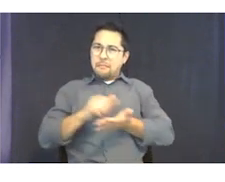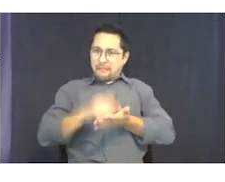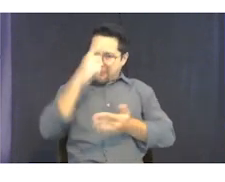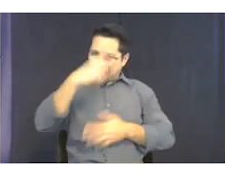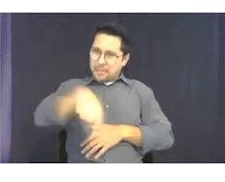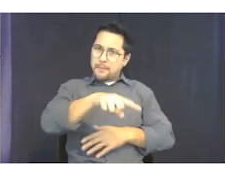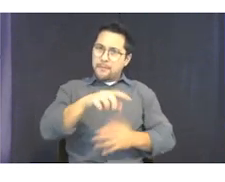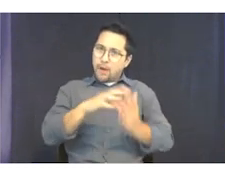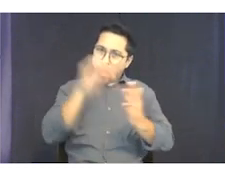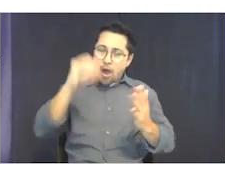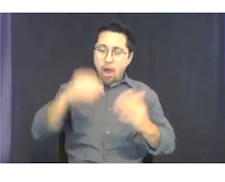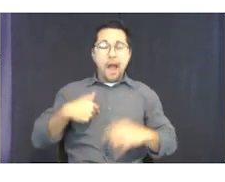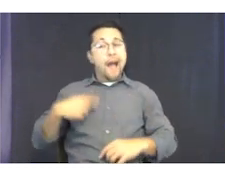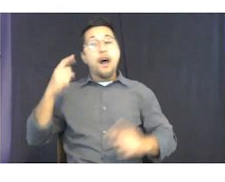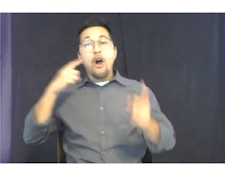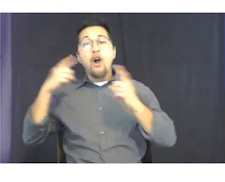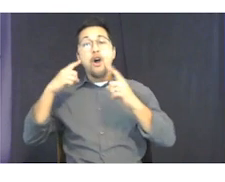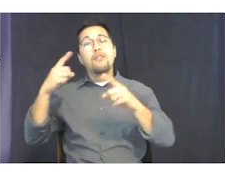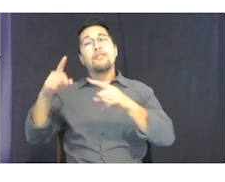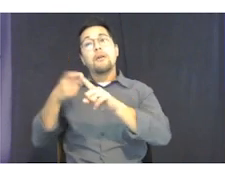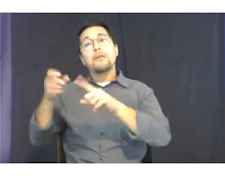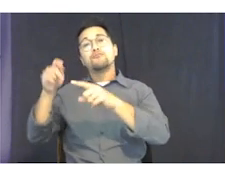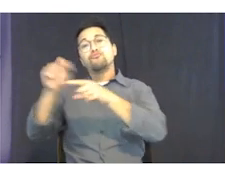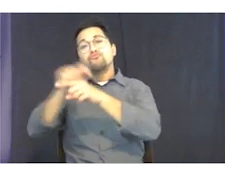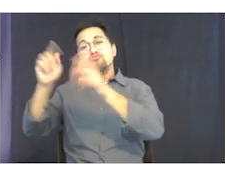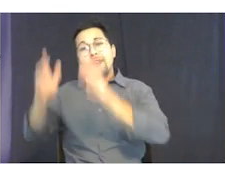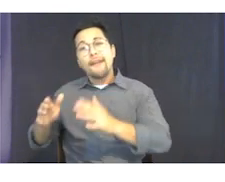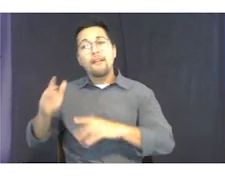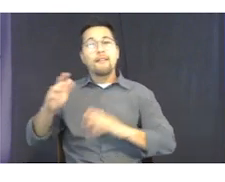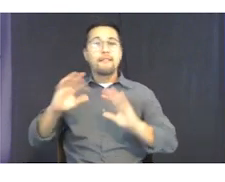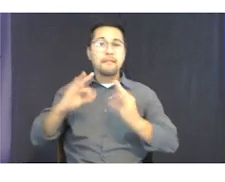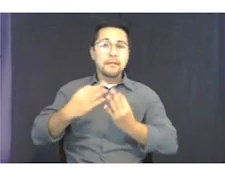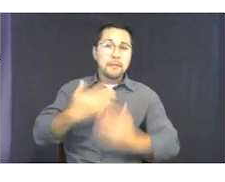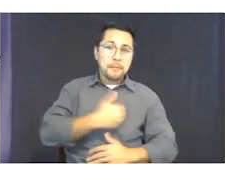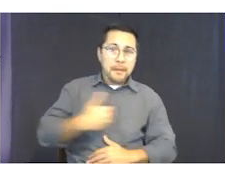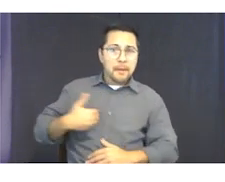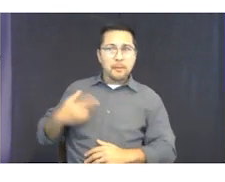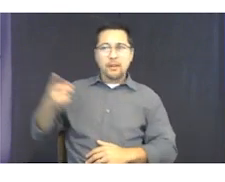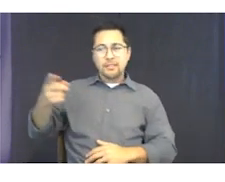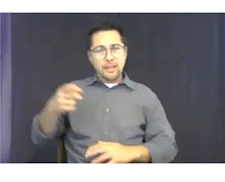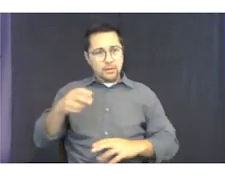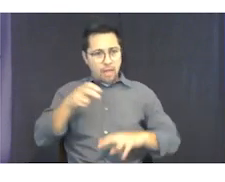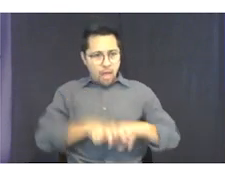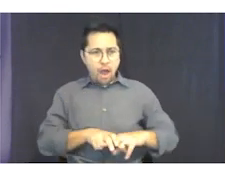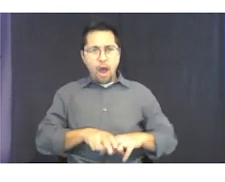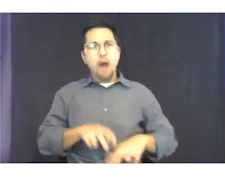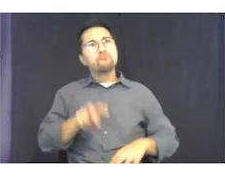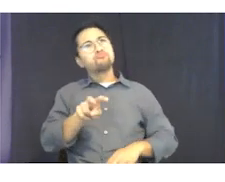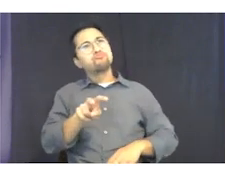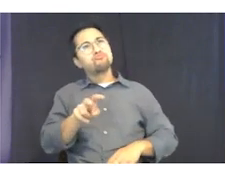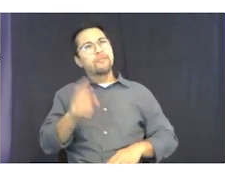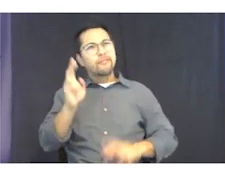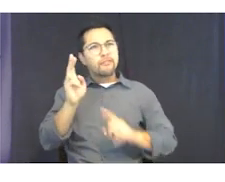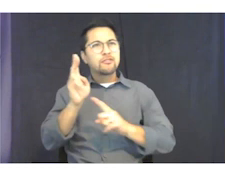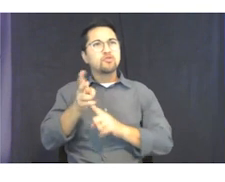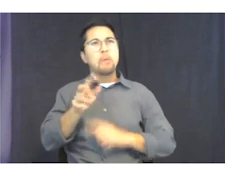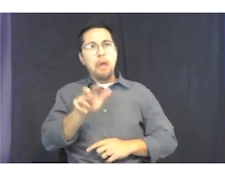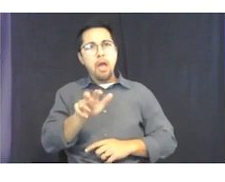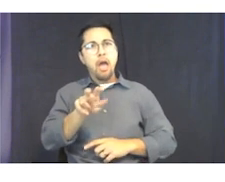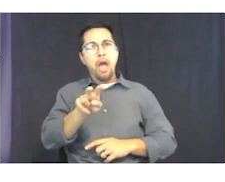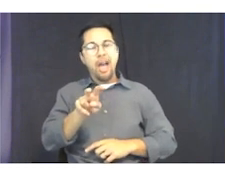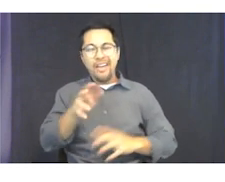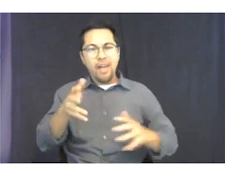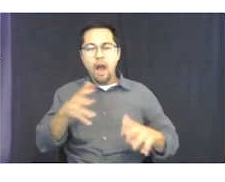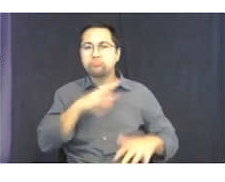I've heard from trainers and heard from family members, they'll sit there for 2 minutes, they'll take the tablet and toss it across the